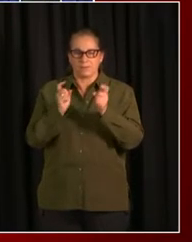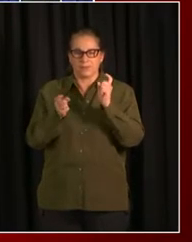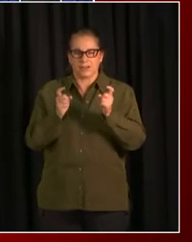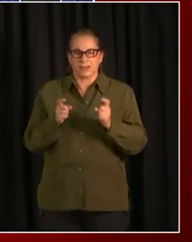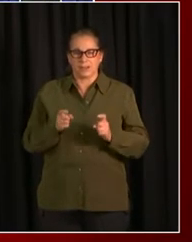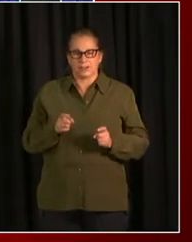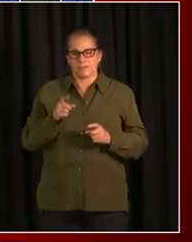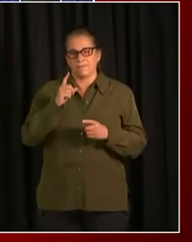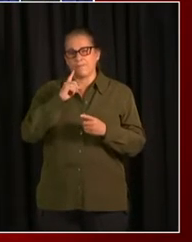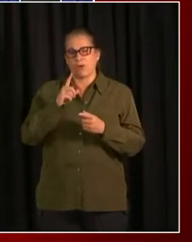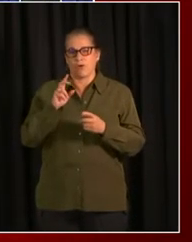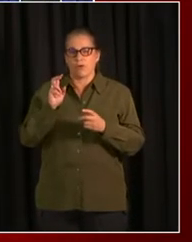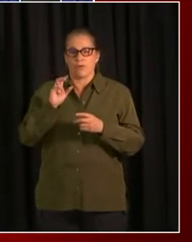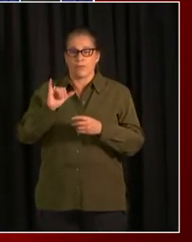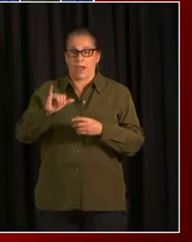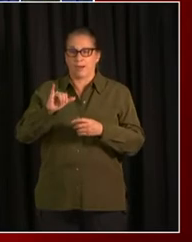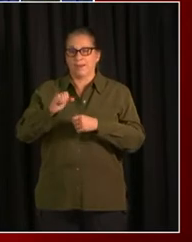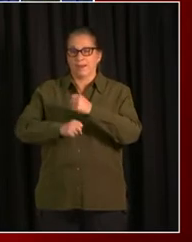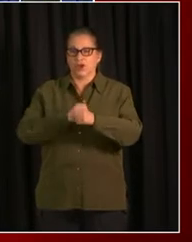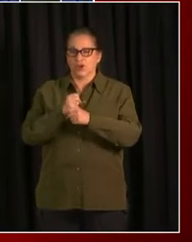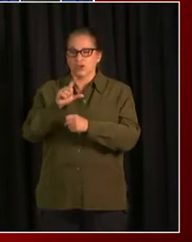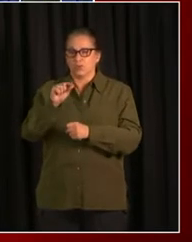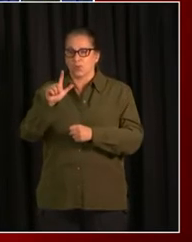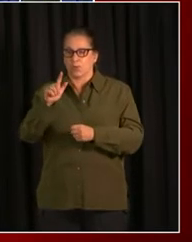year of FY21.